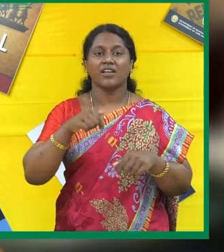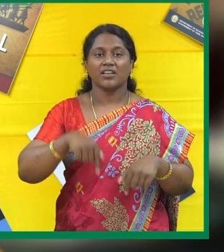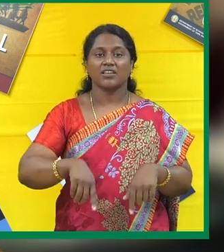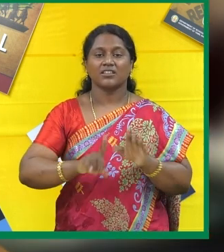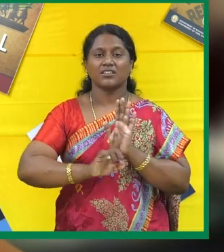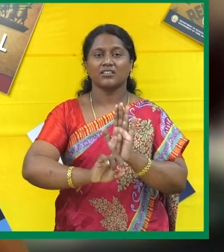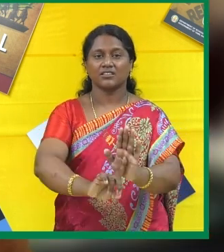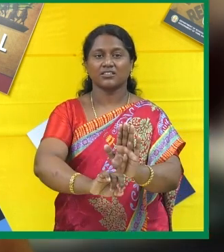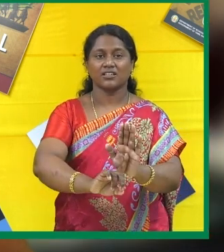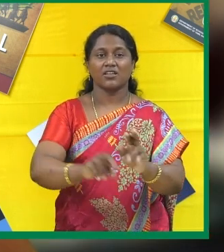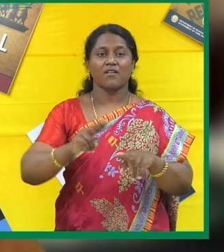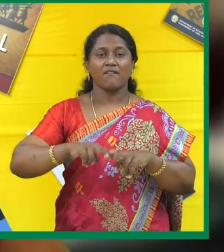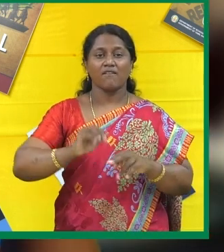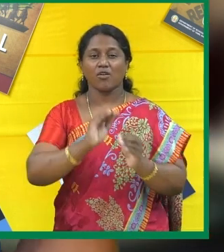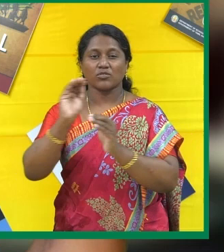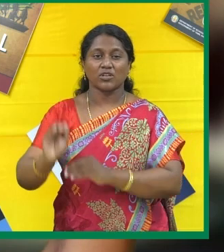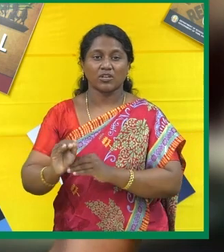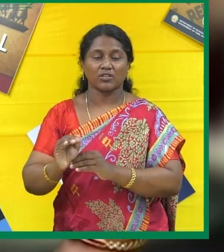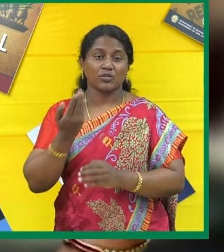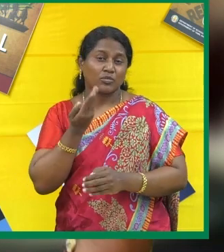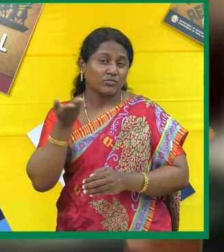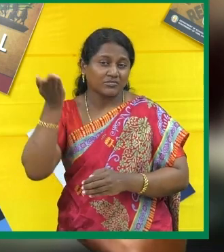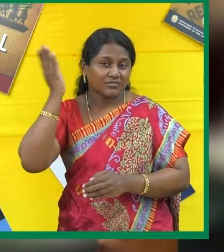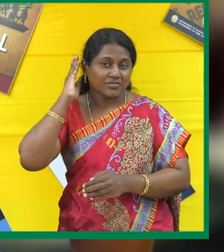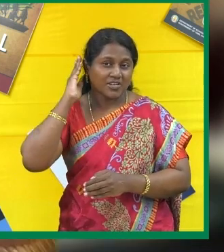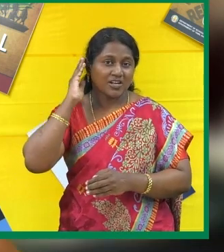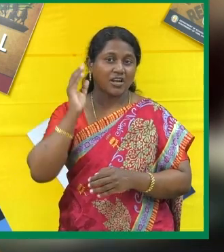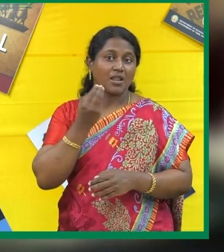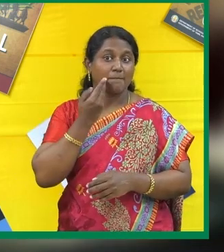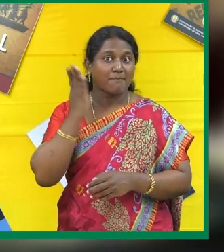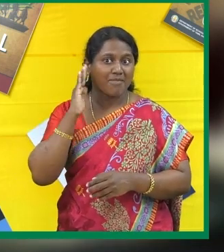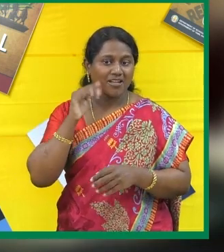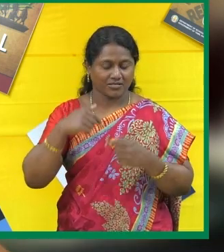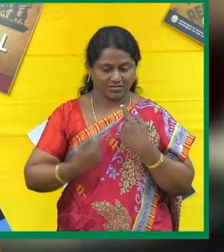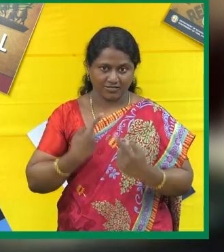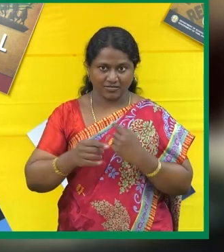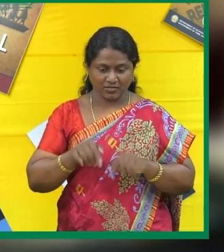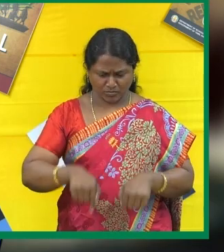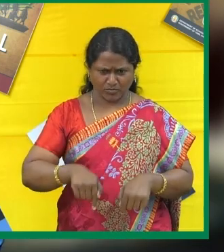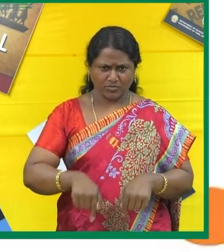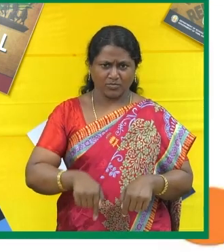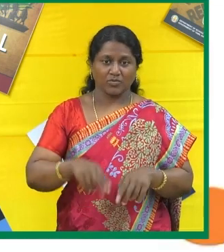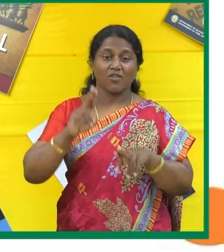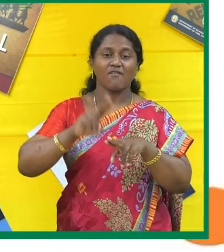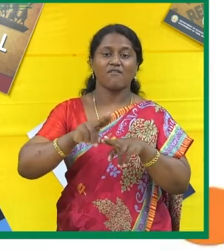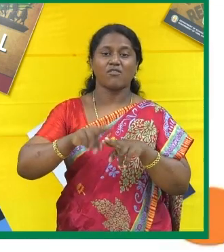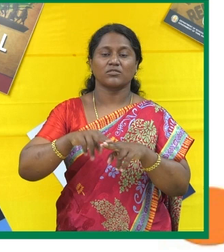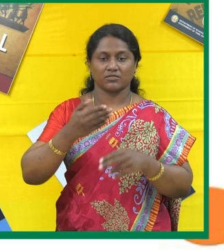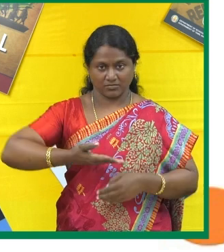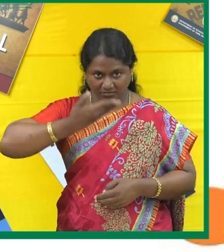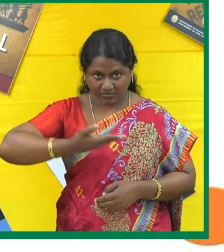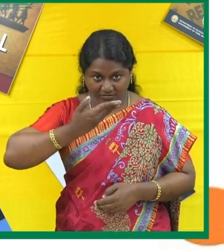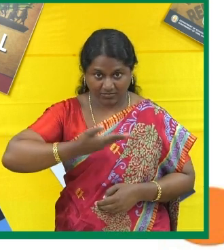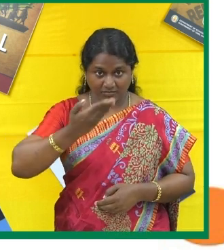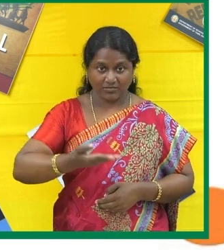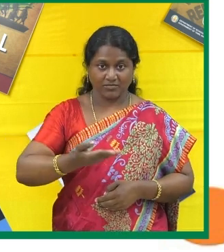describes about your future. We talk about the past, now we think about the future. From what the future